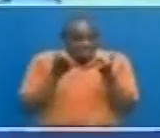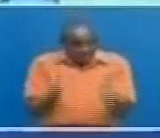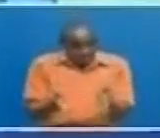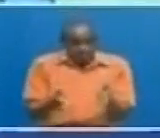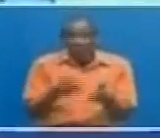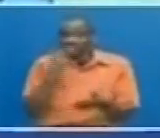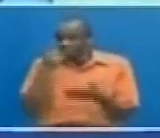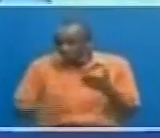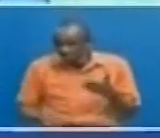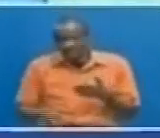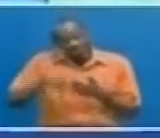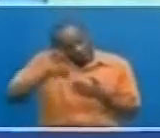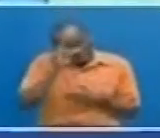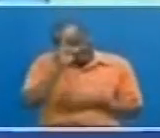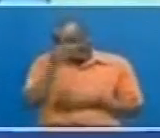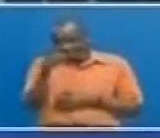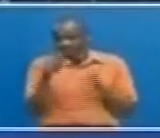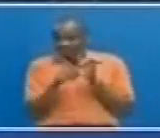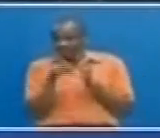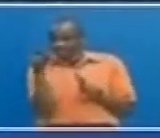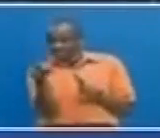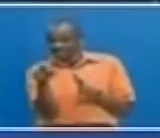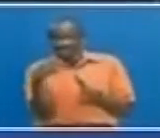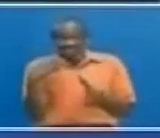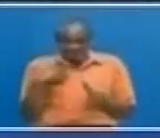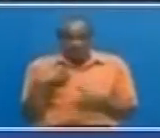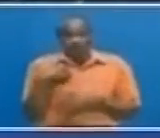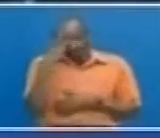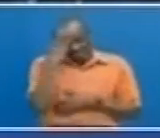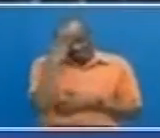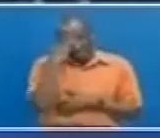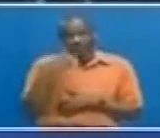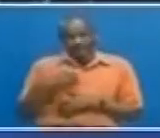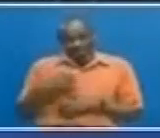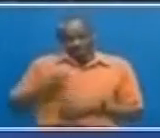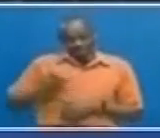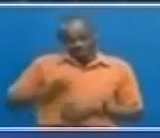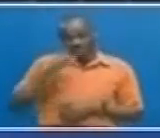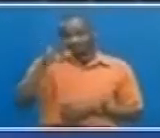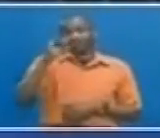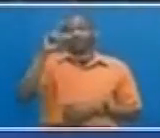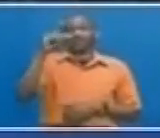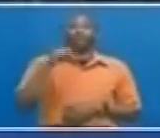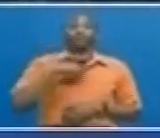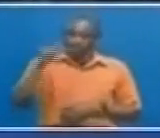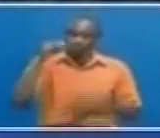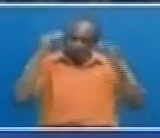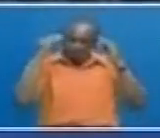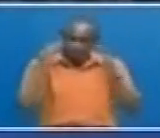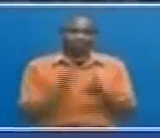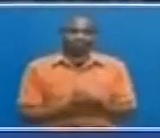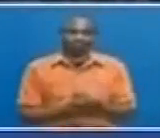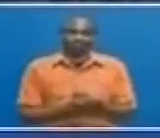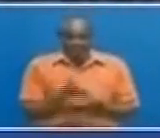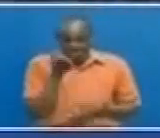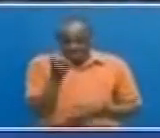ati inasemekana kuwepo katika idara ya polisi, huku Jumatatu chama cha mawakili wanawake FIDA kikitishia kuelekea mahakamani.